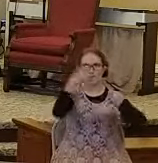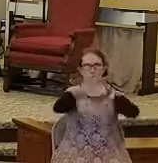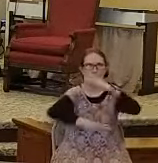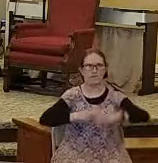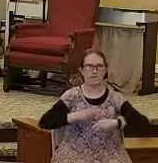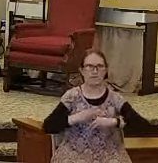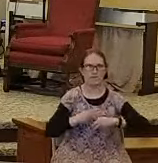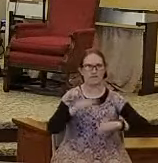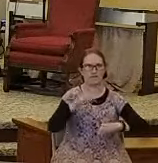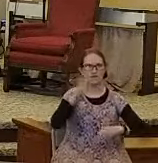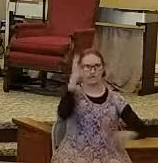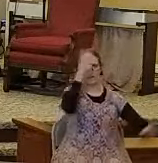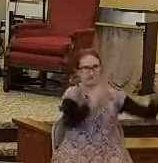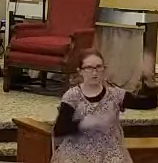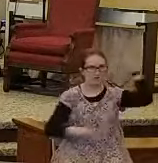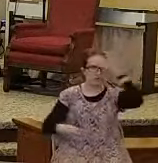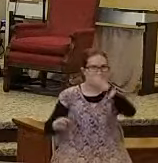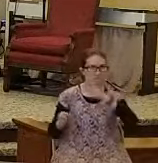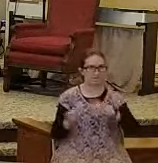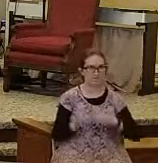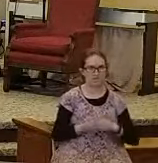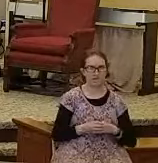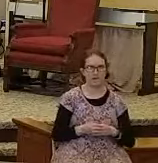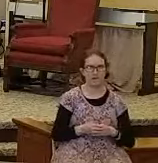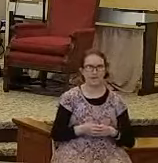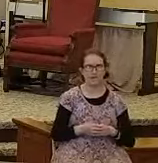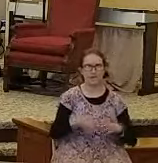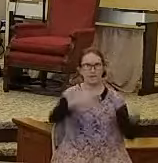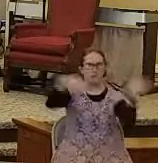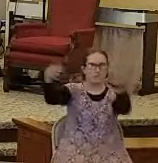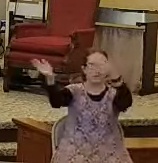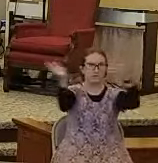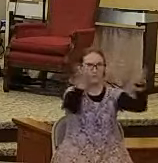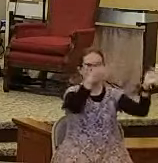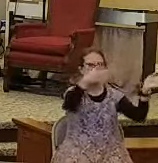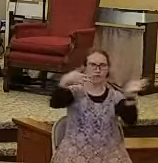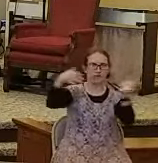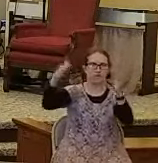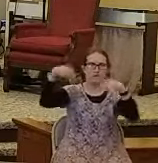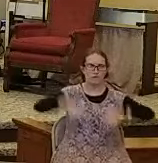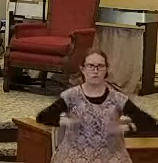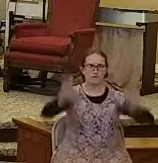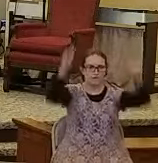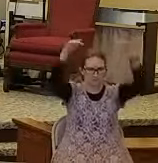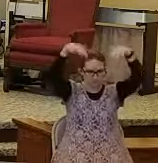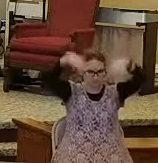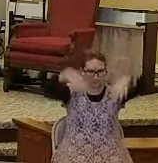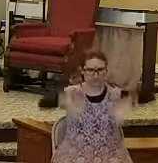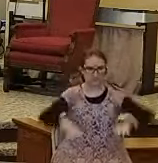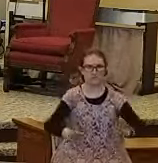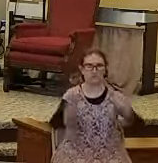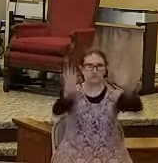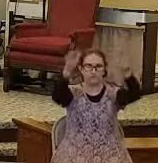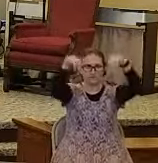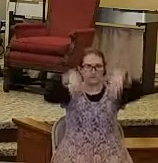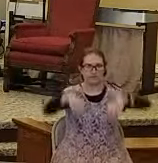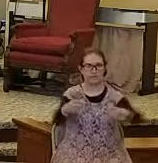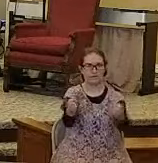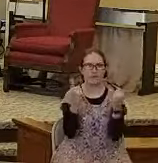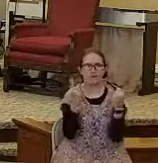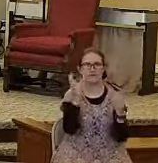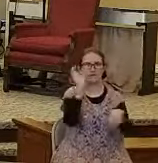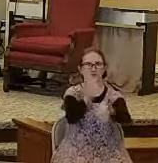amen, it's a tempest, it's a storm. The winds are blowing. The waves are flowing over you. But you can come